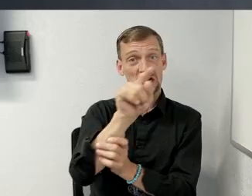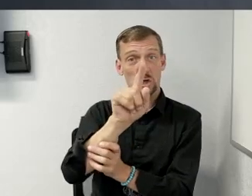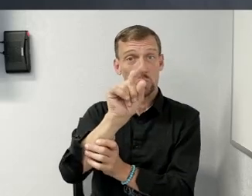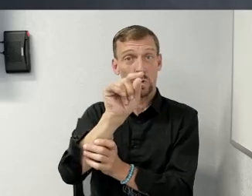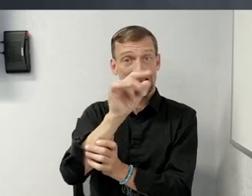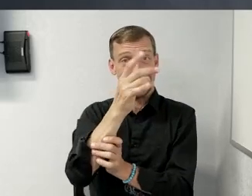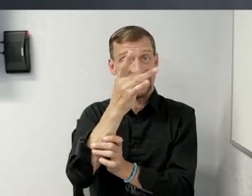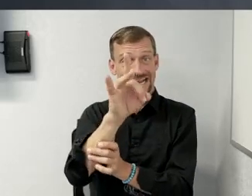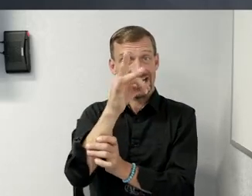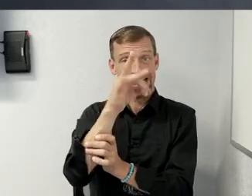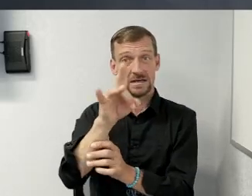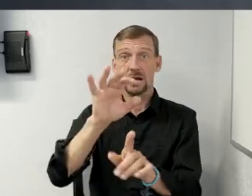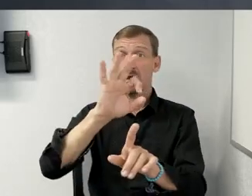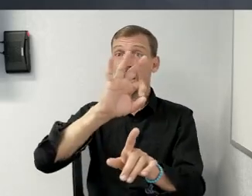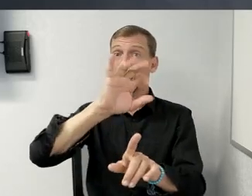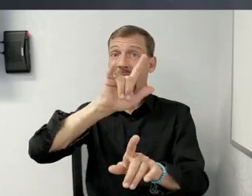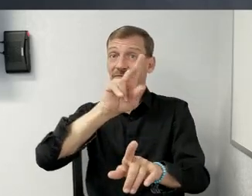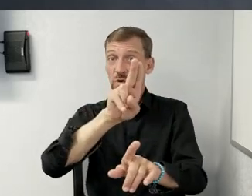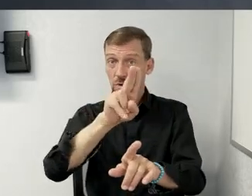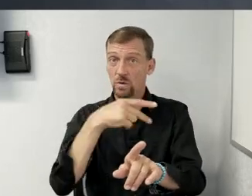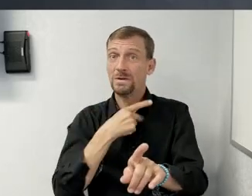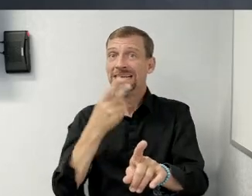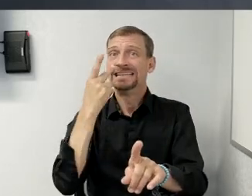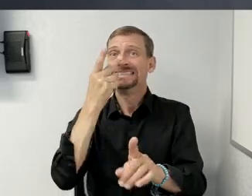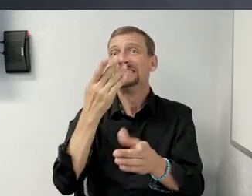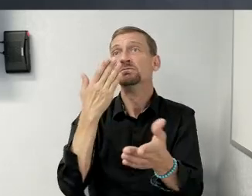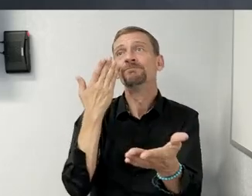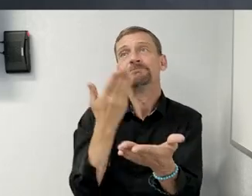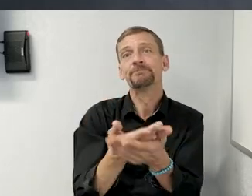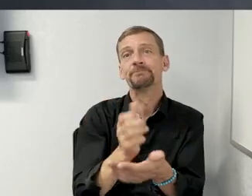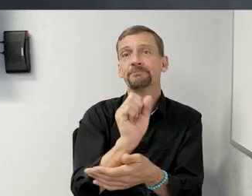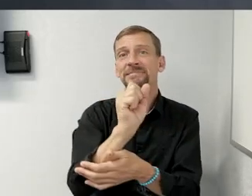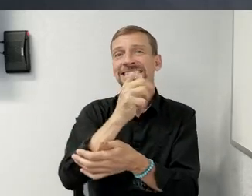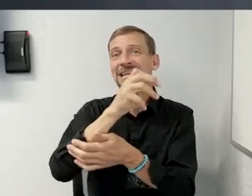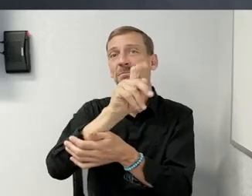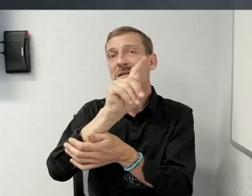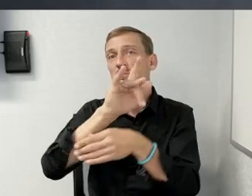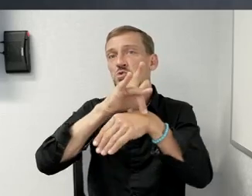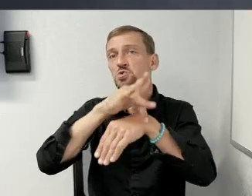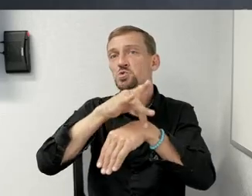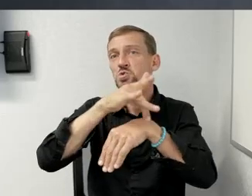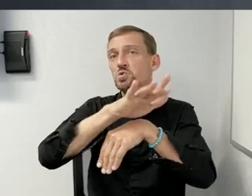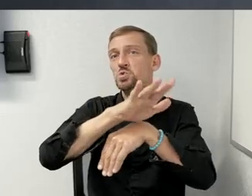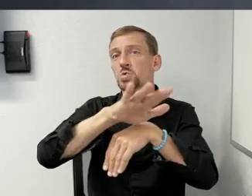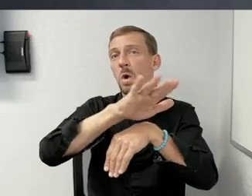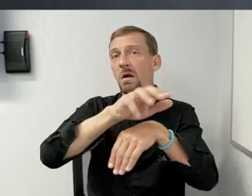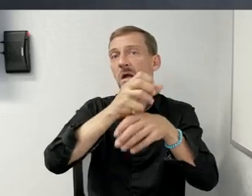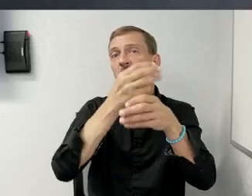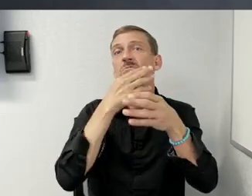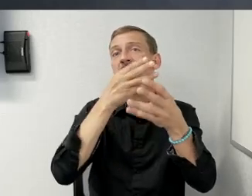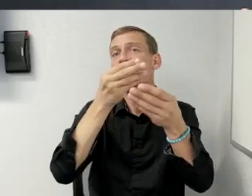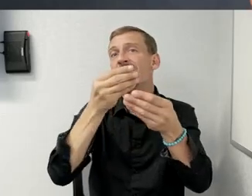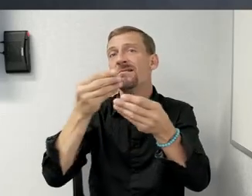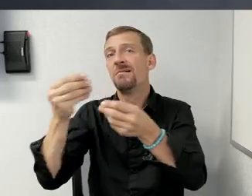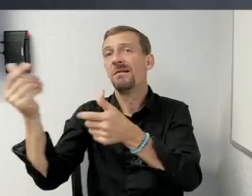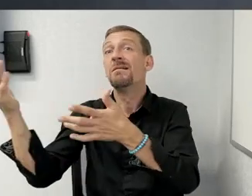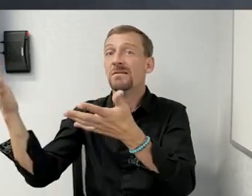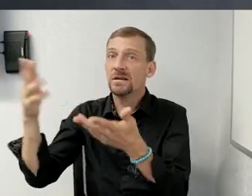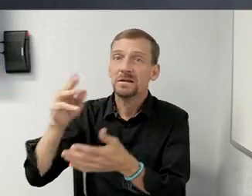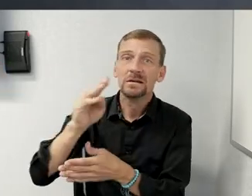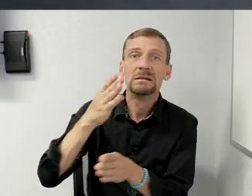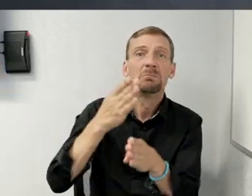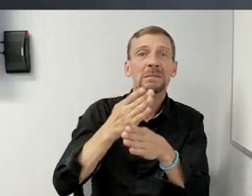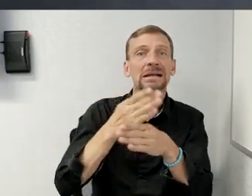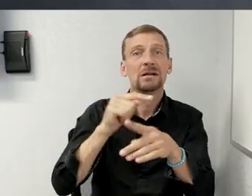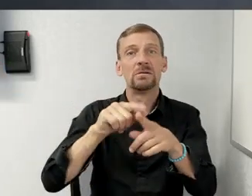2018, the flu, generally we start seeing it arrive in early September, and it kind of fades away in mid